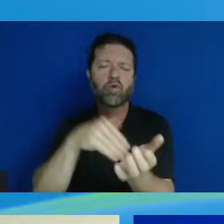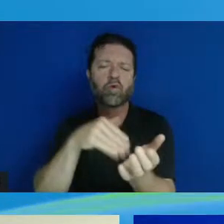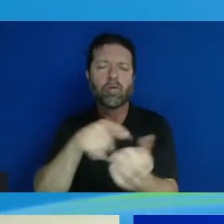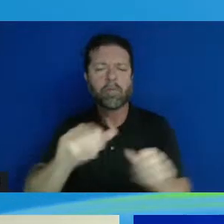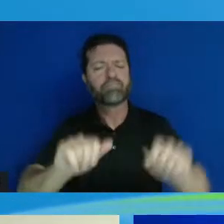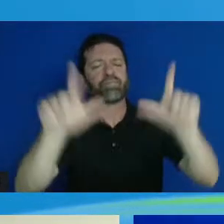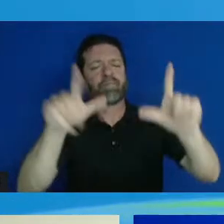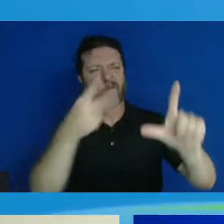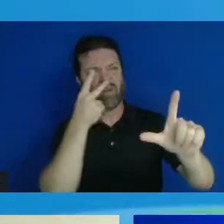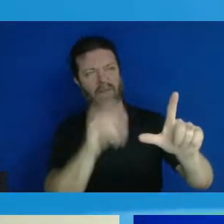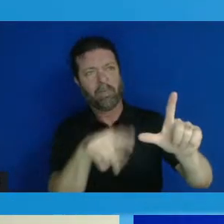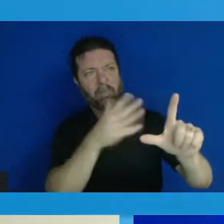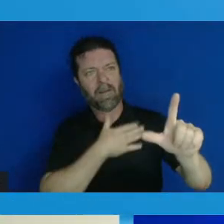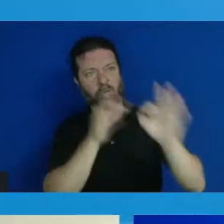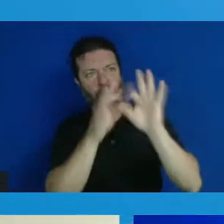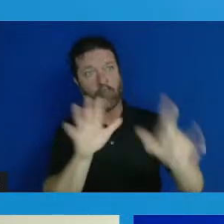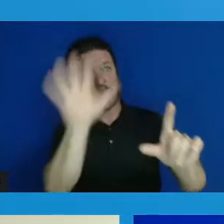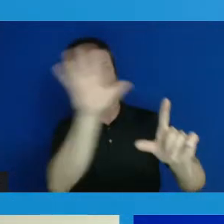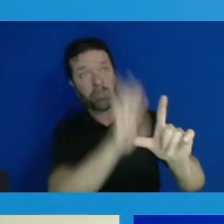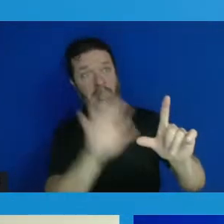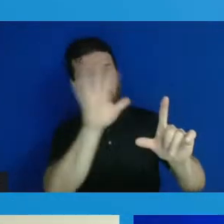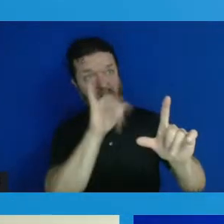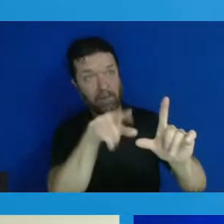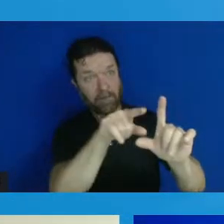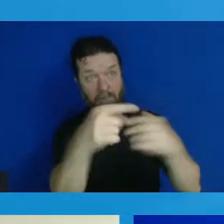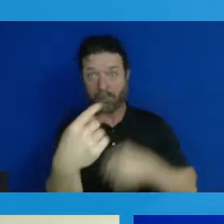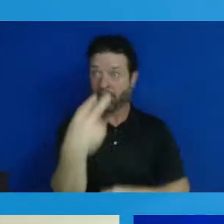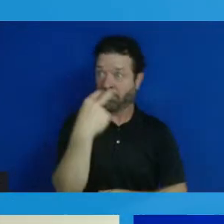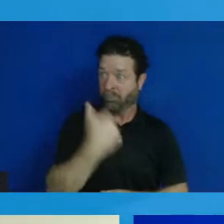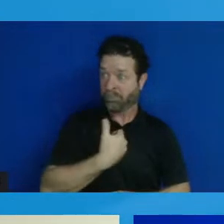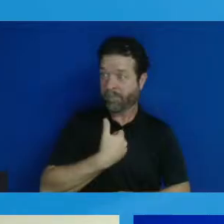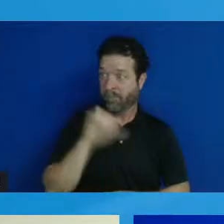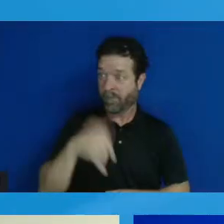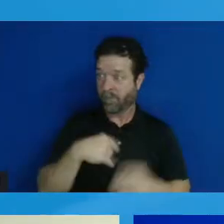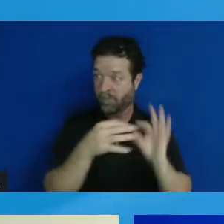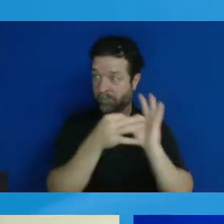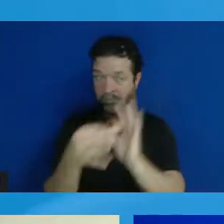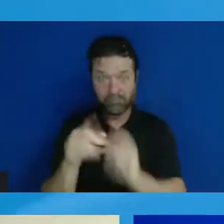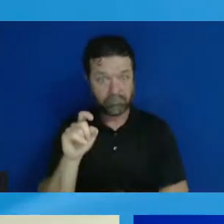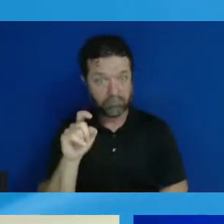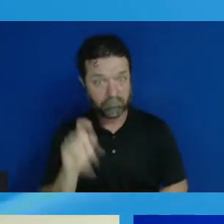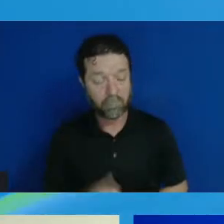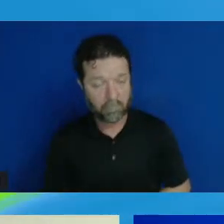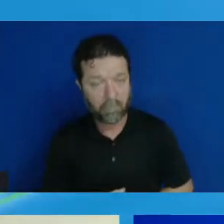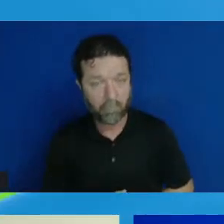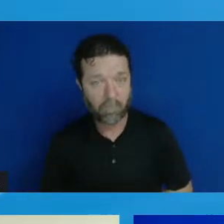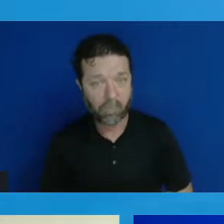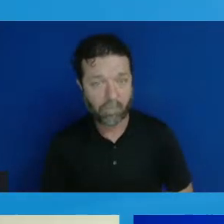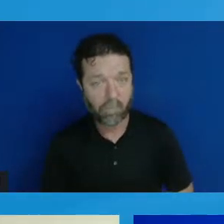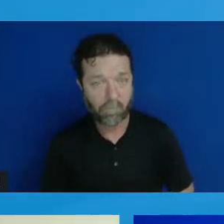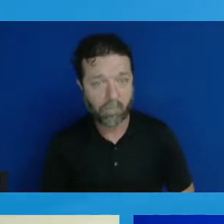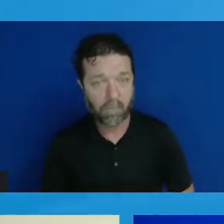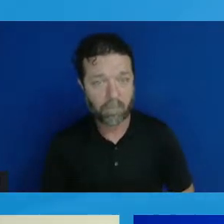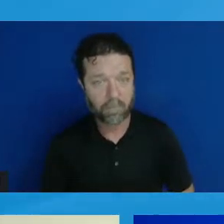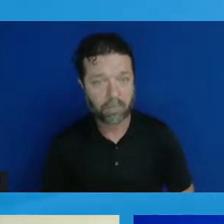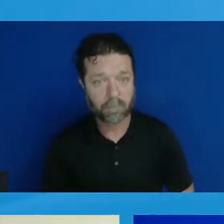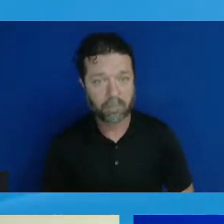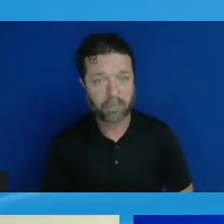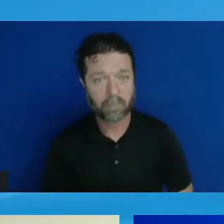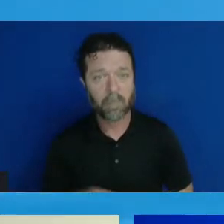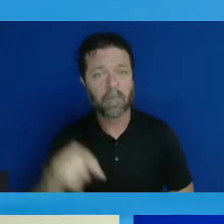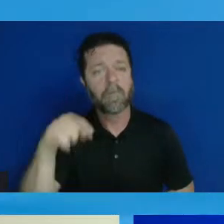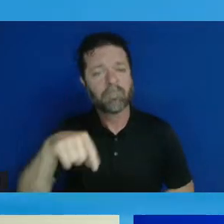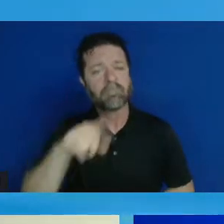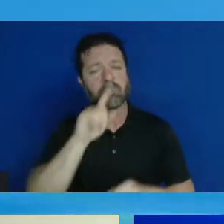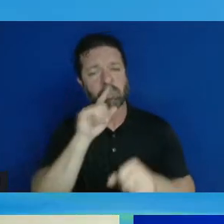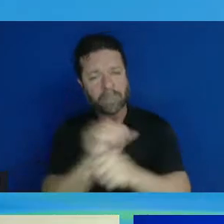beginning, treat this like it's the actual work day, right? But also an important point